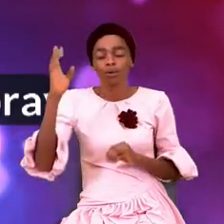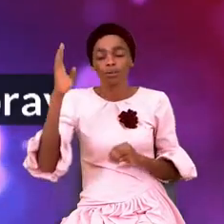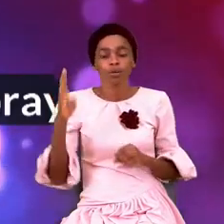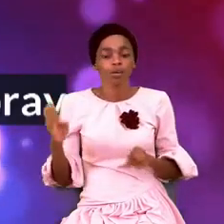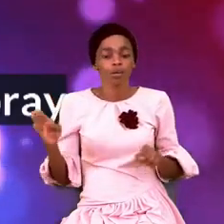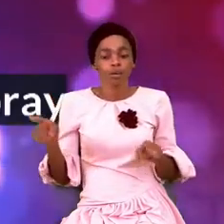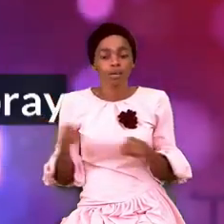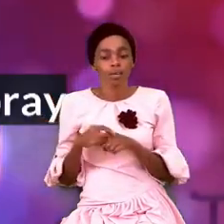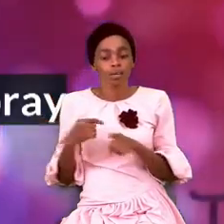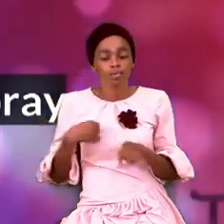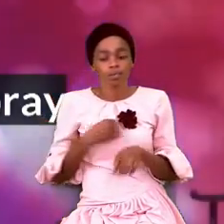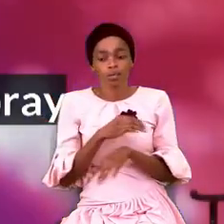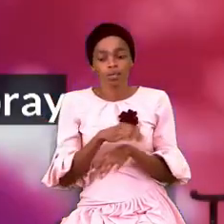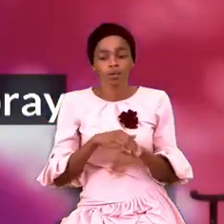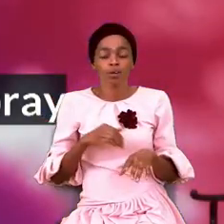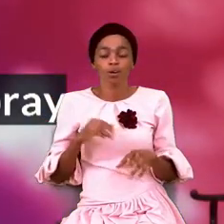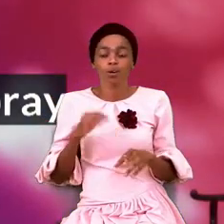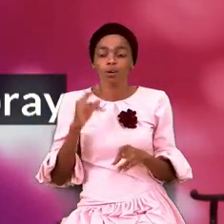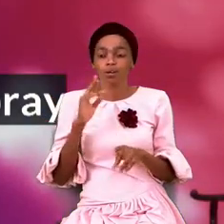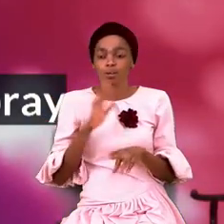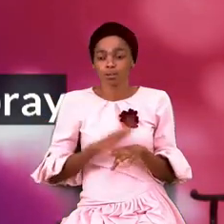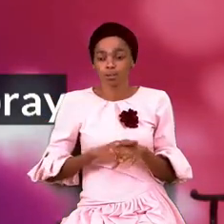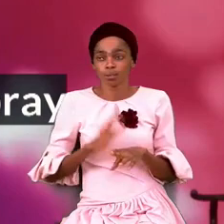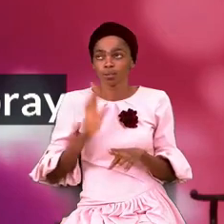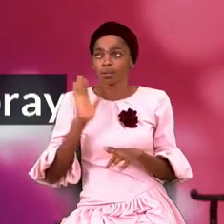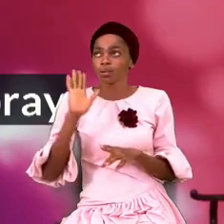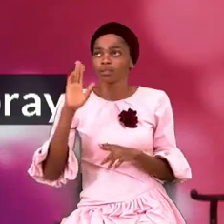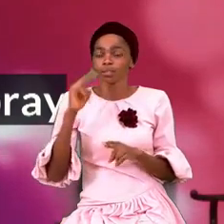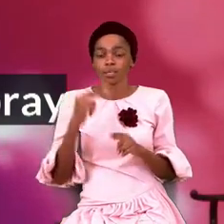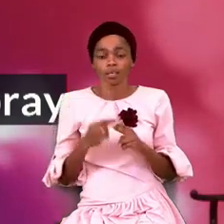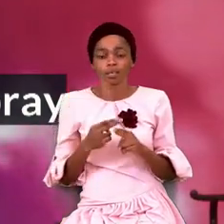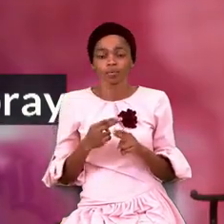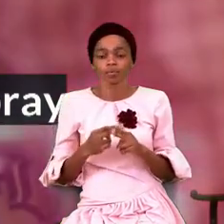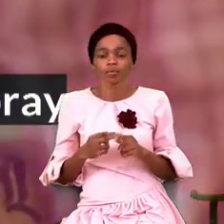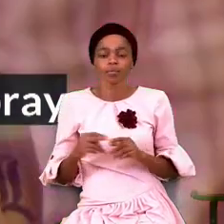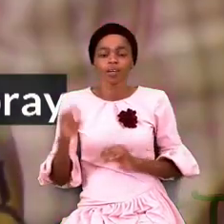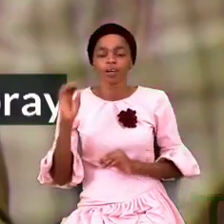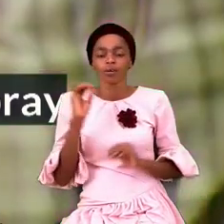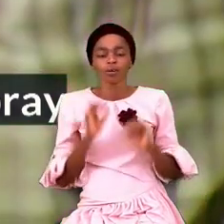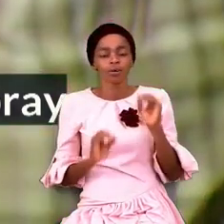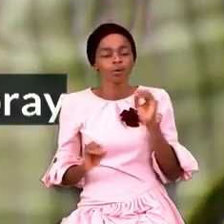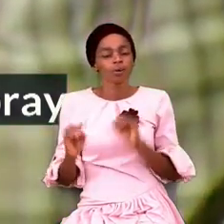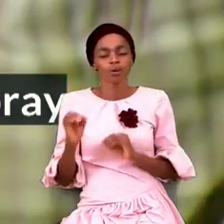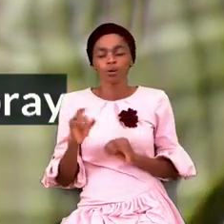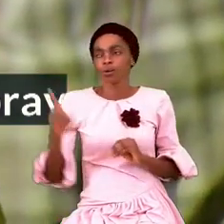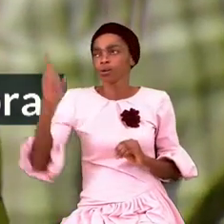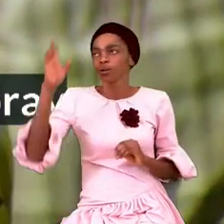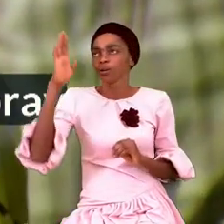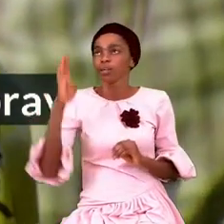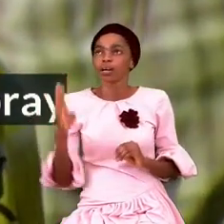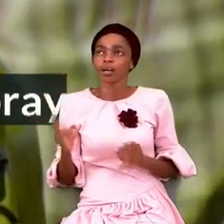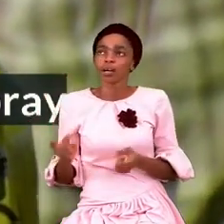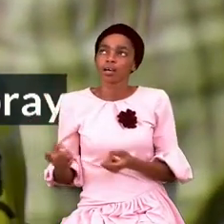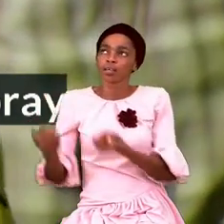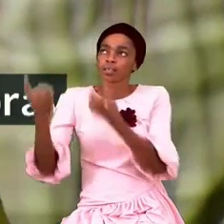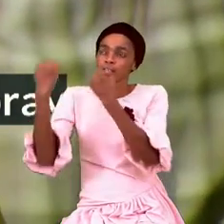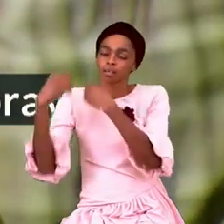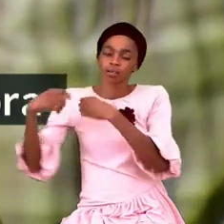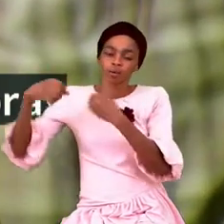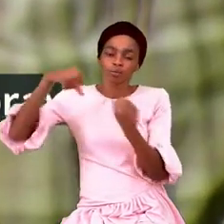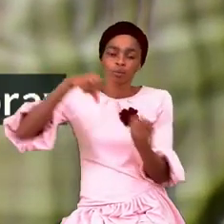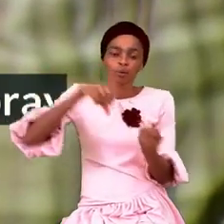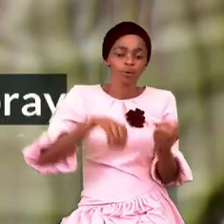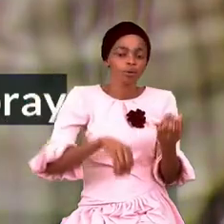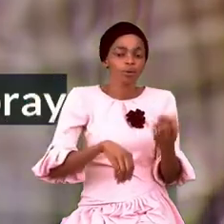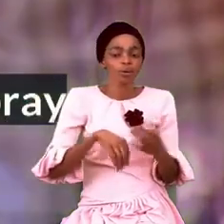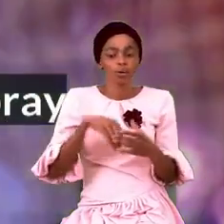Oh God, come pour out your mercy as we pray.